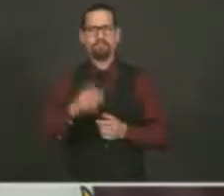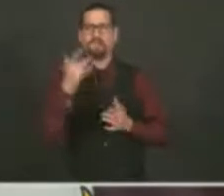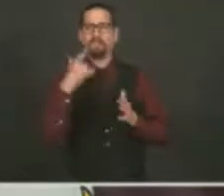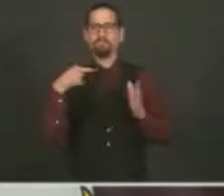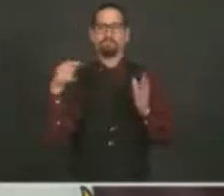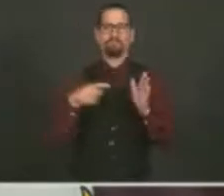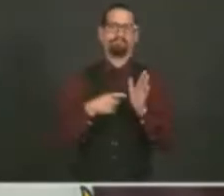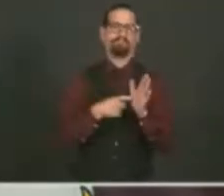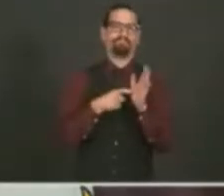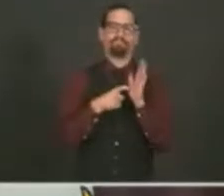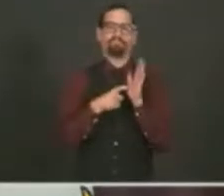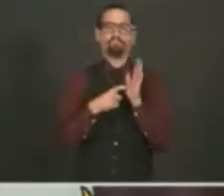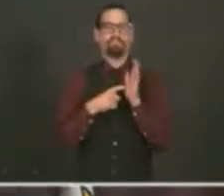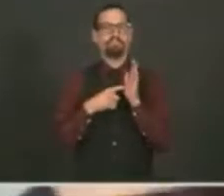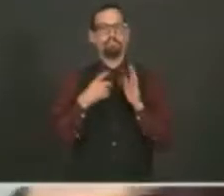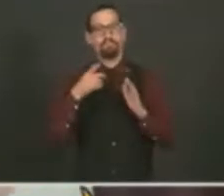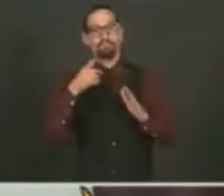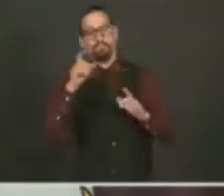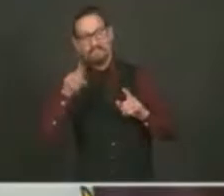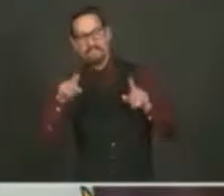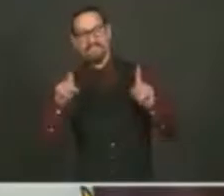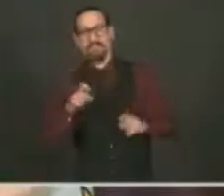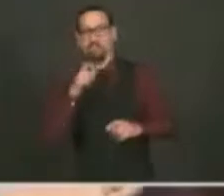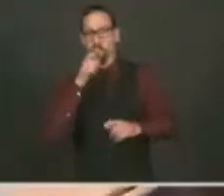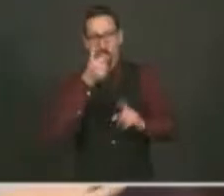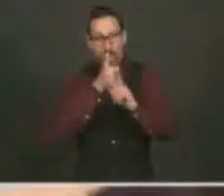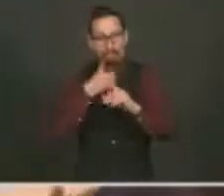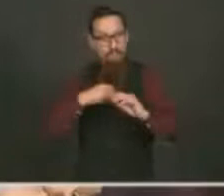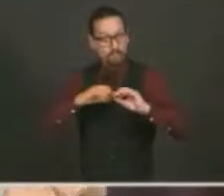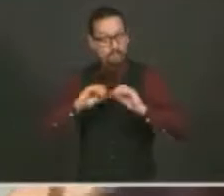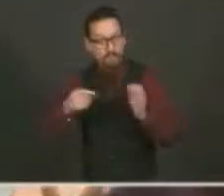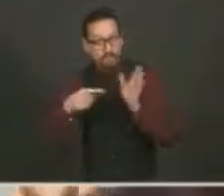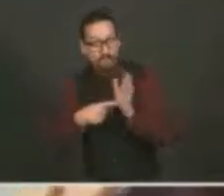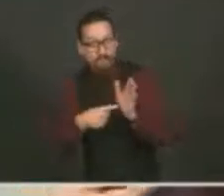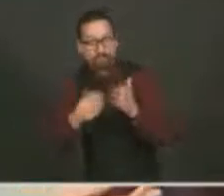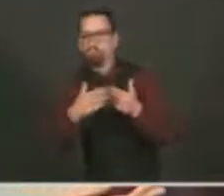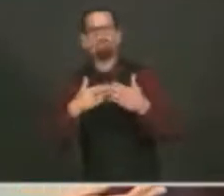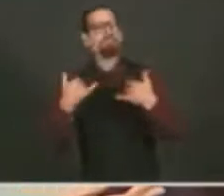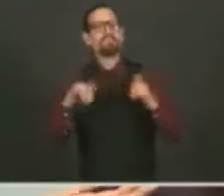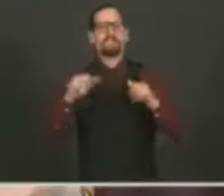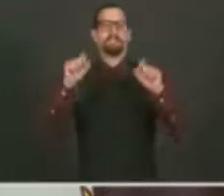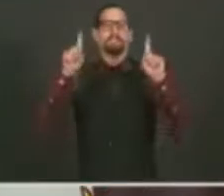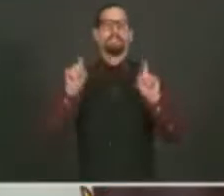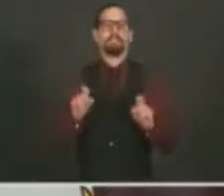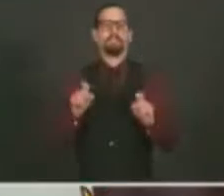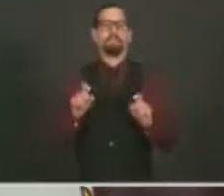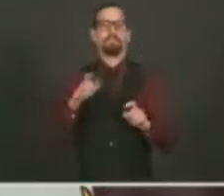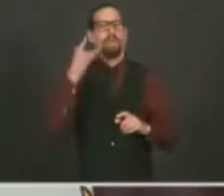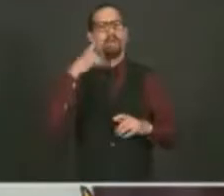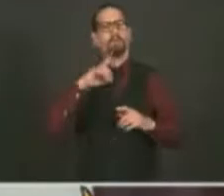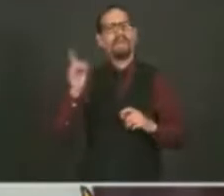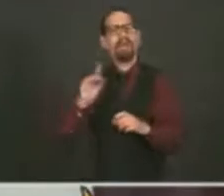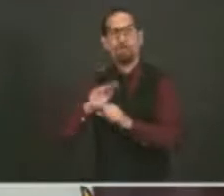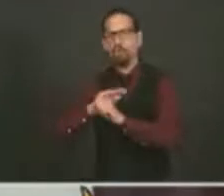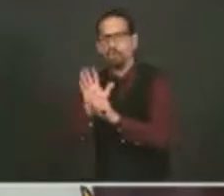asymptomatic individuals so we have a better feel for, where the virus is.